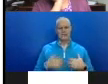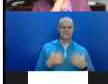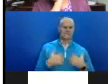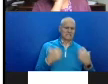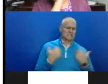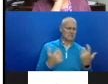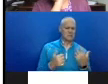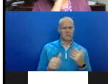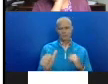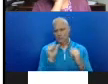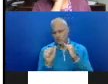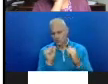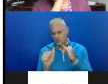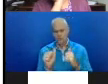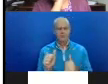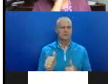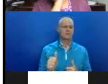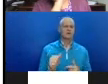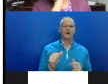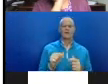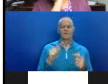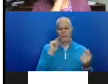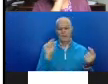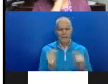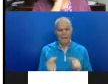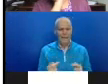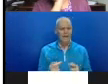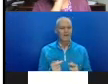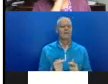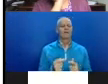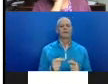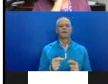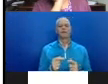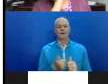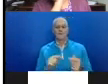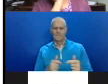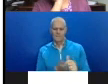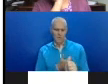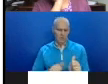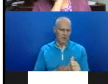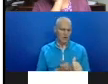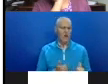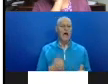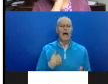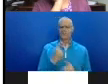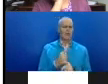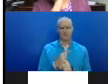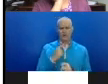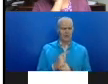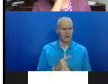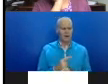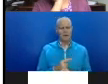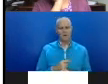use alcoholism to cover up pain, avoid pain, needing to insist that they're always right or always